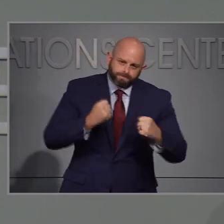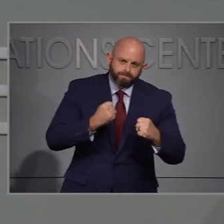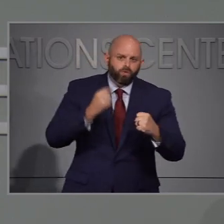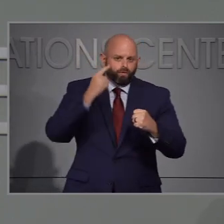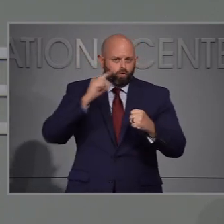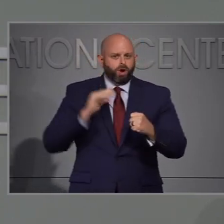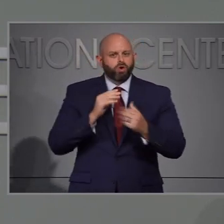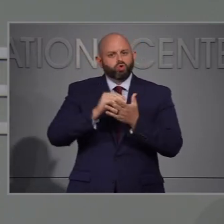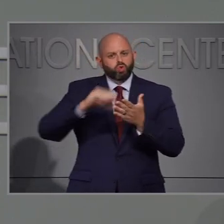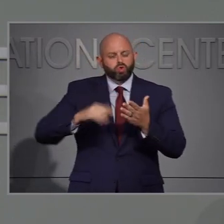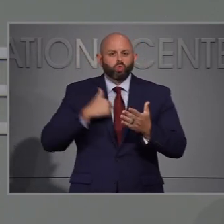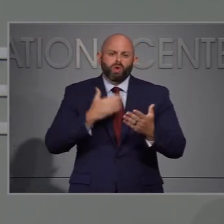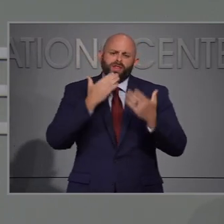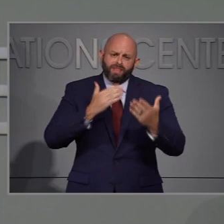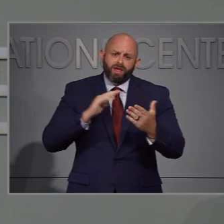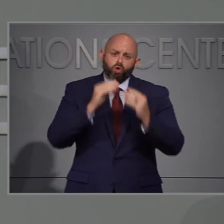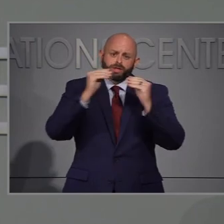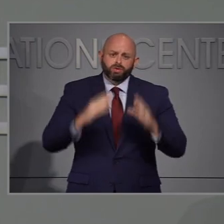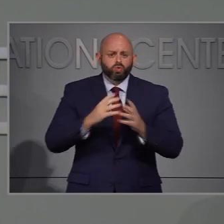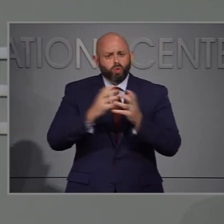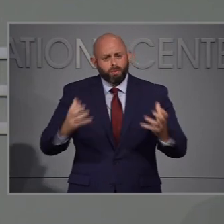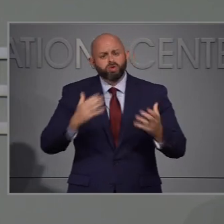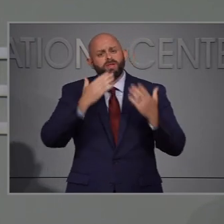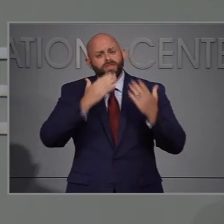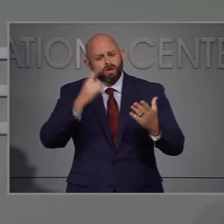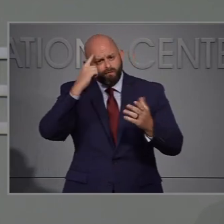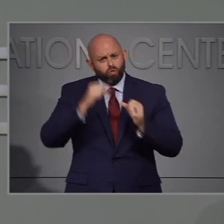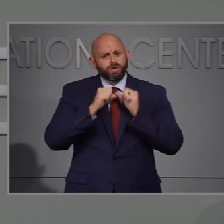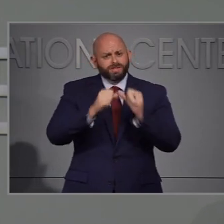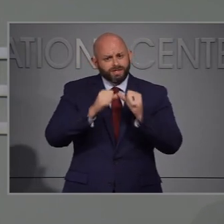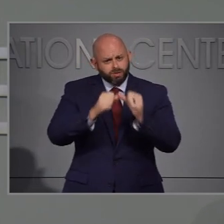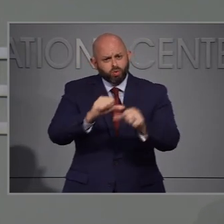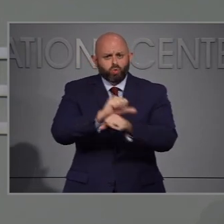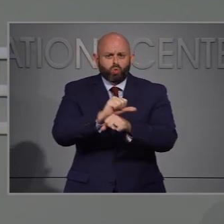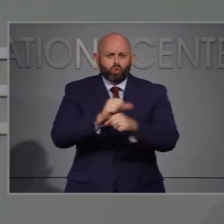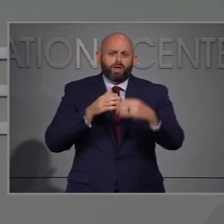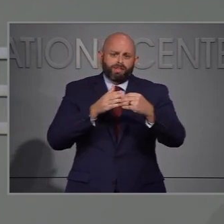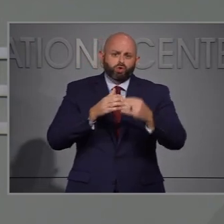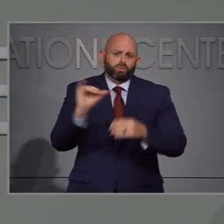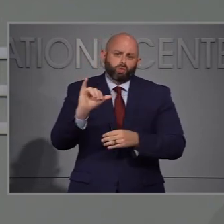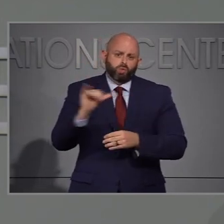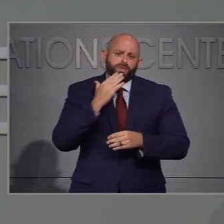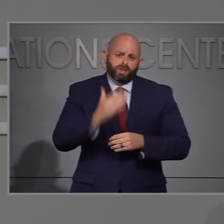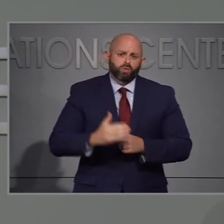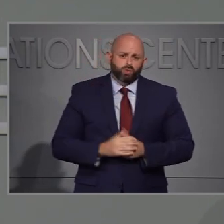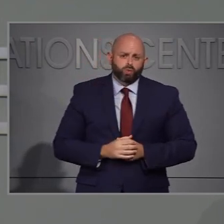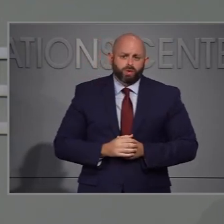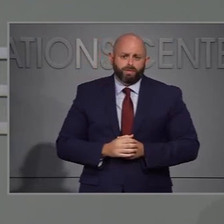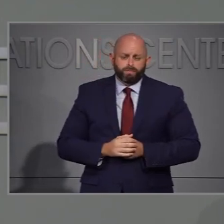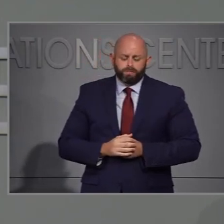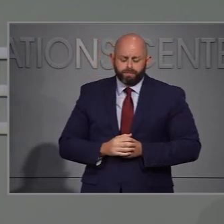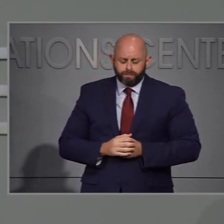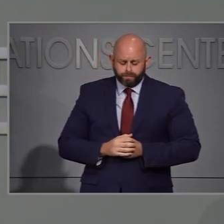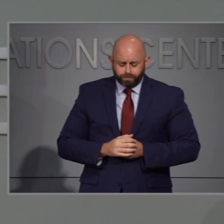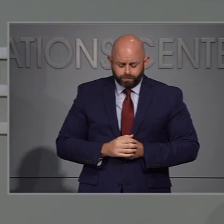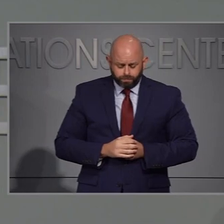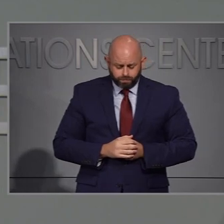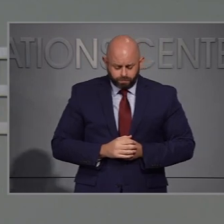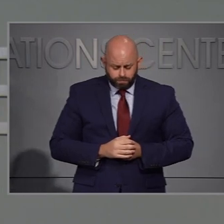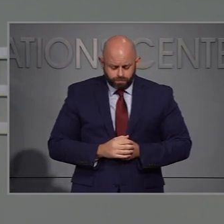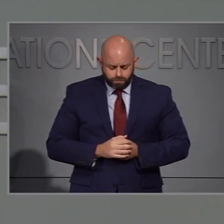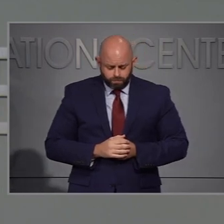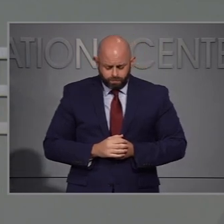we're grateful to you and thank them for their continued leadership. Over the past few months, the